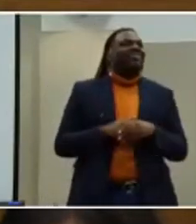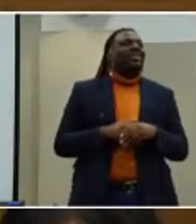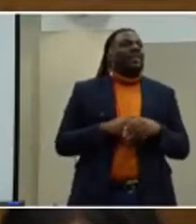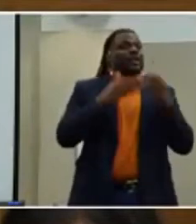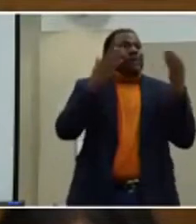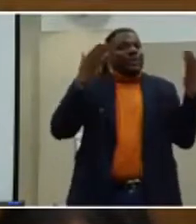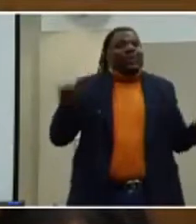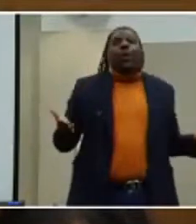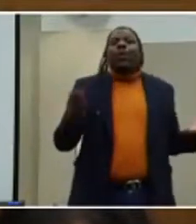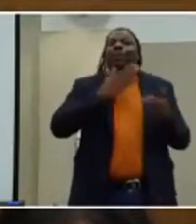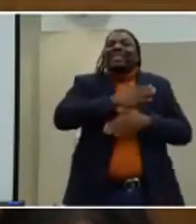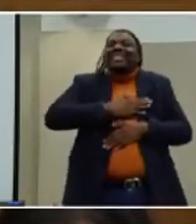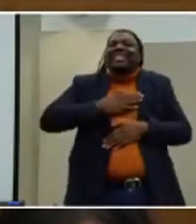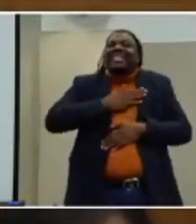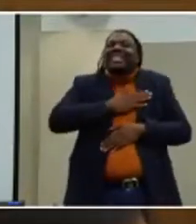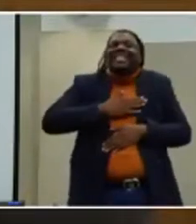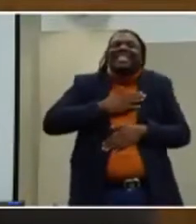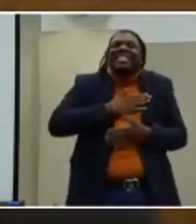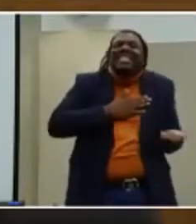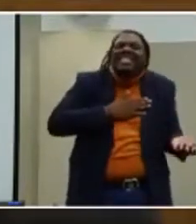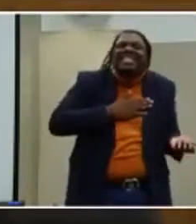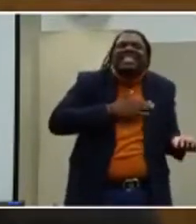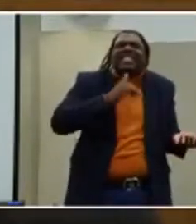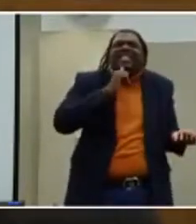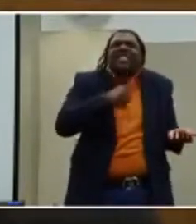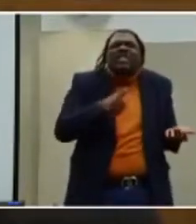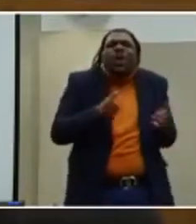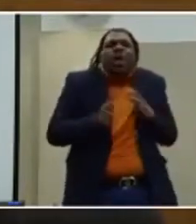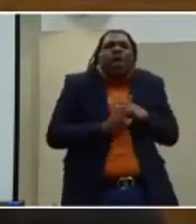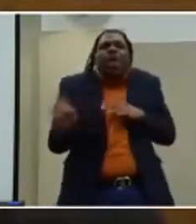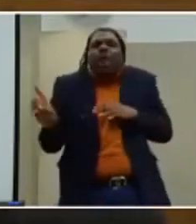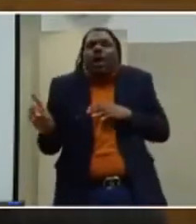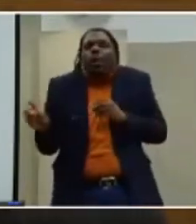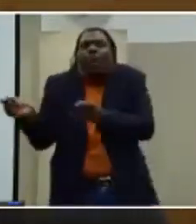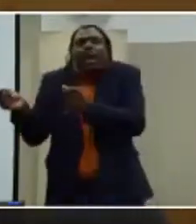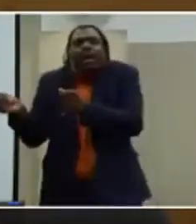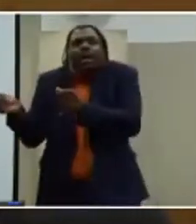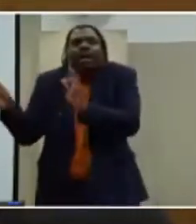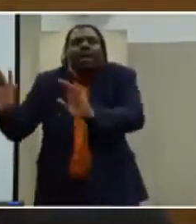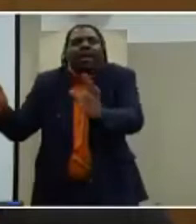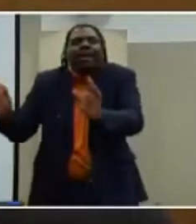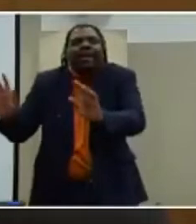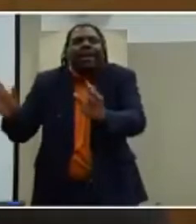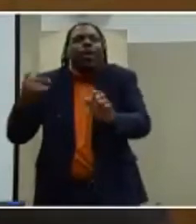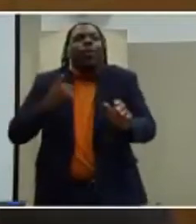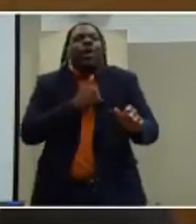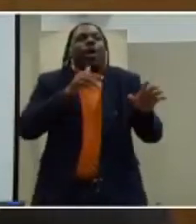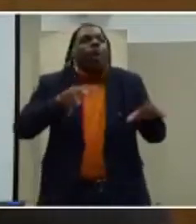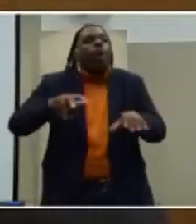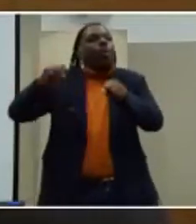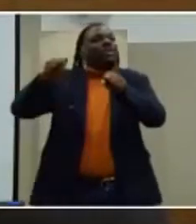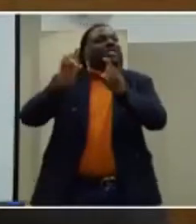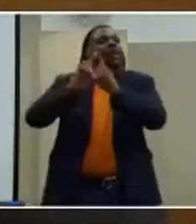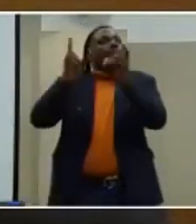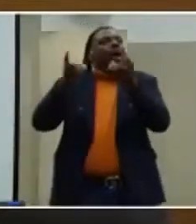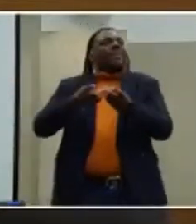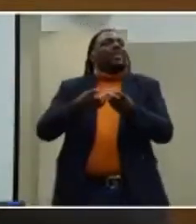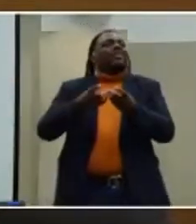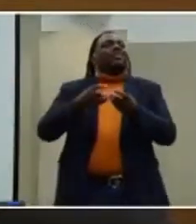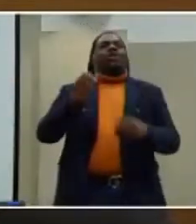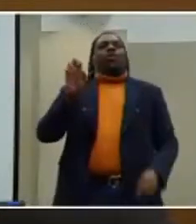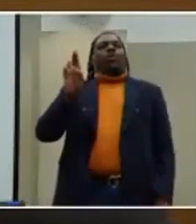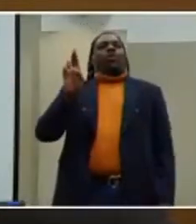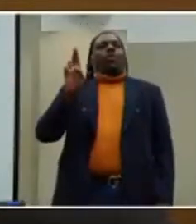So please don't scoot out right after the public hearing, because the department is hosting a